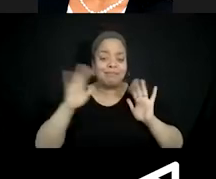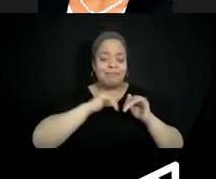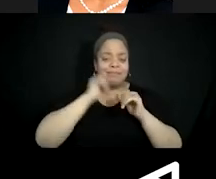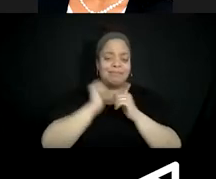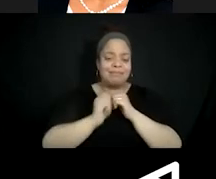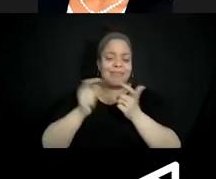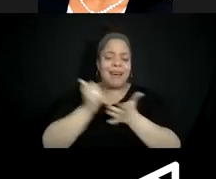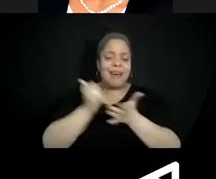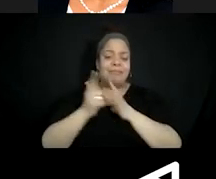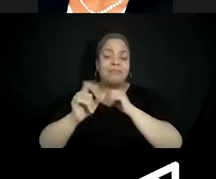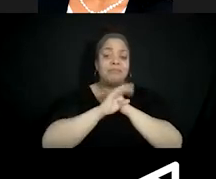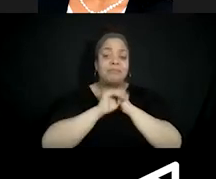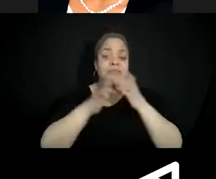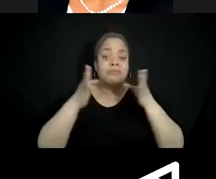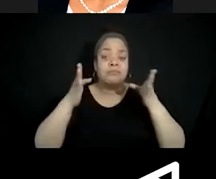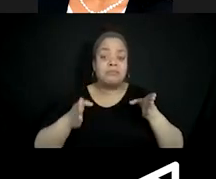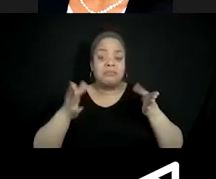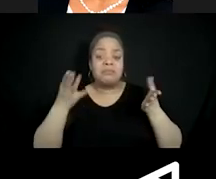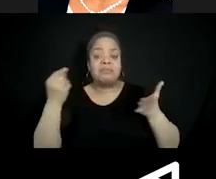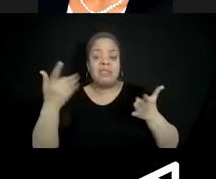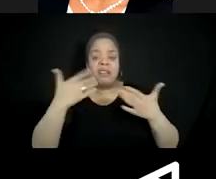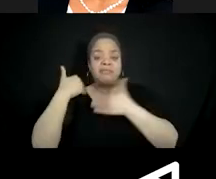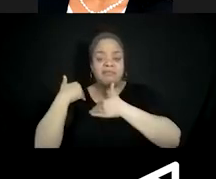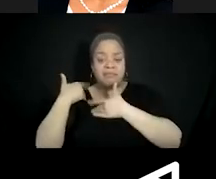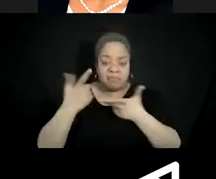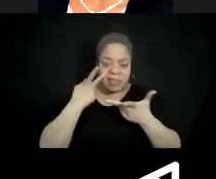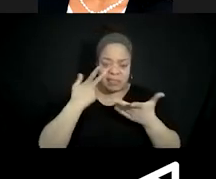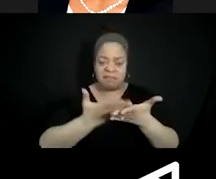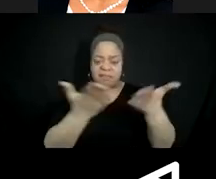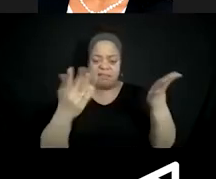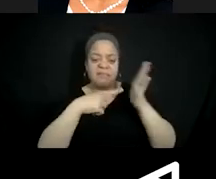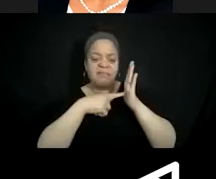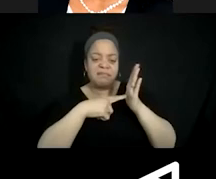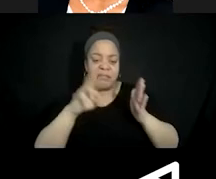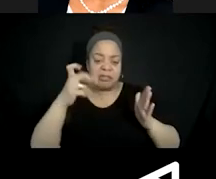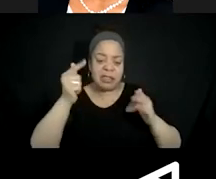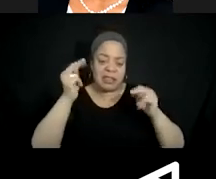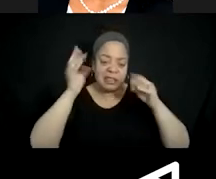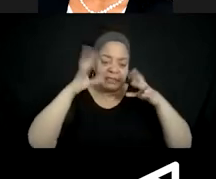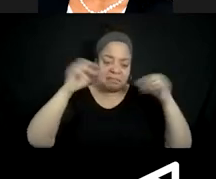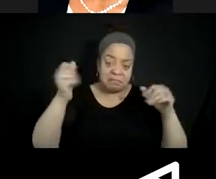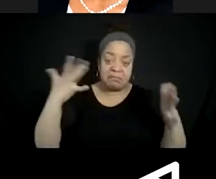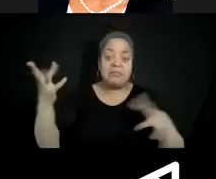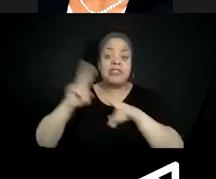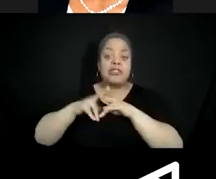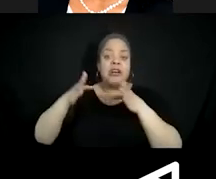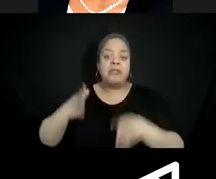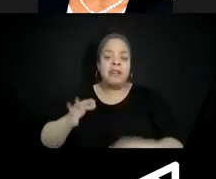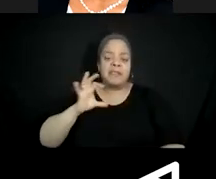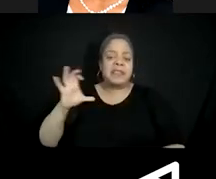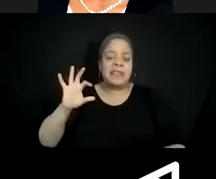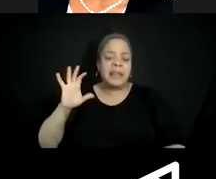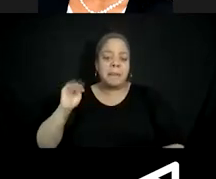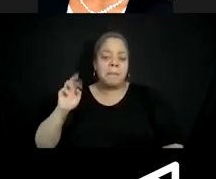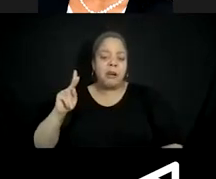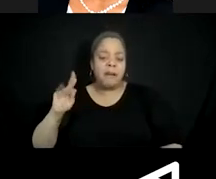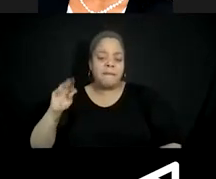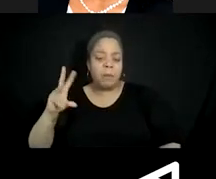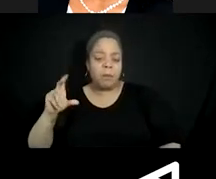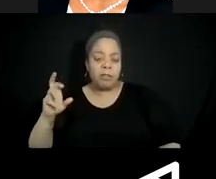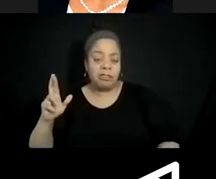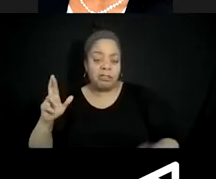the 1980s, his FCC under Chairman Mark Fowler starts to undo this progress. And there's a few things they